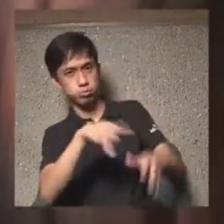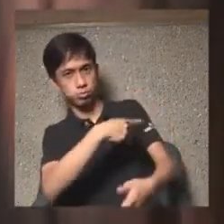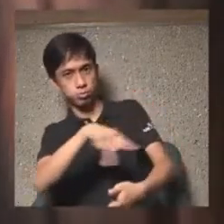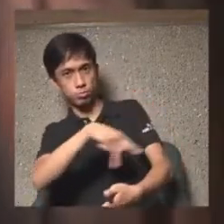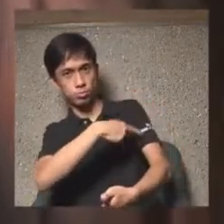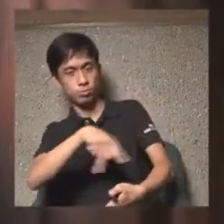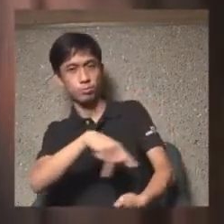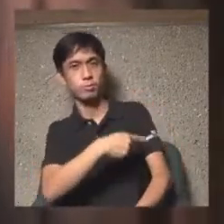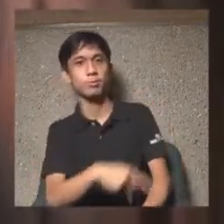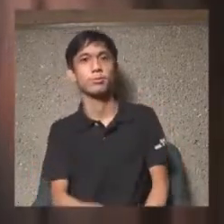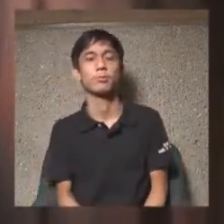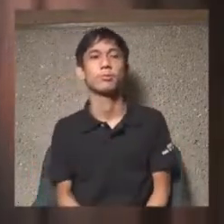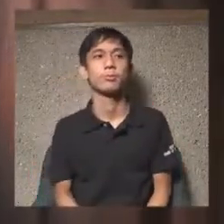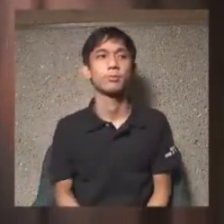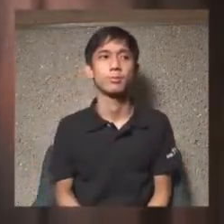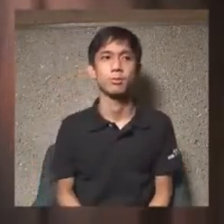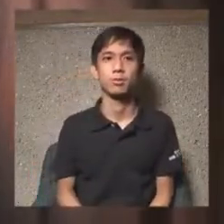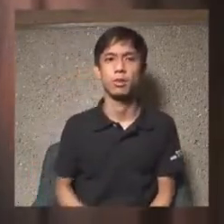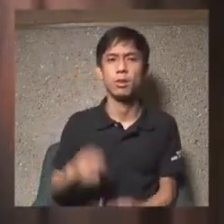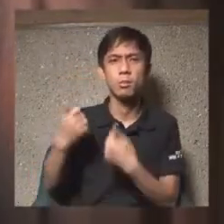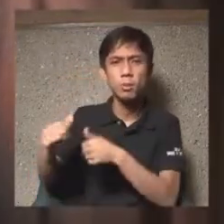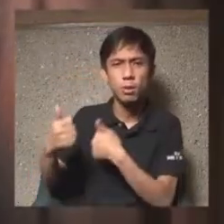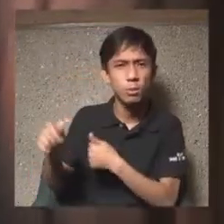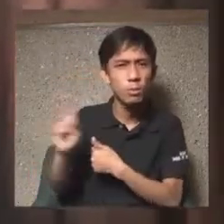Huwag kang lumaban.